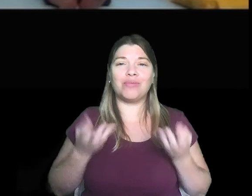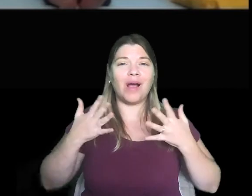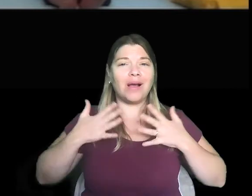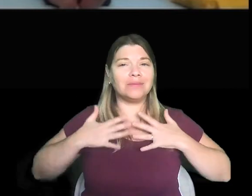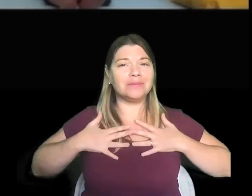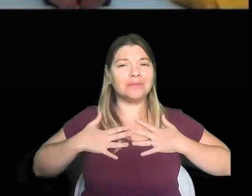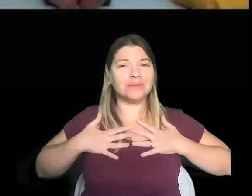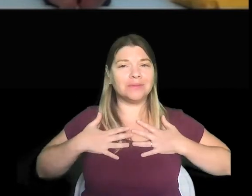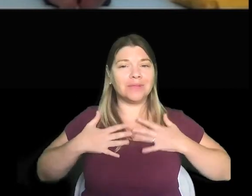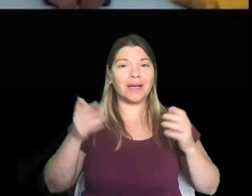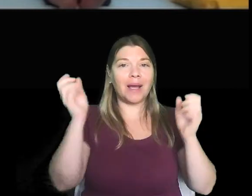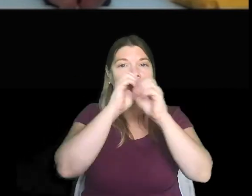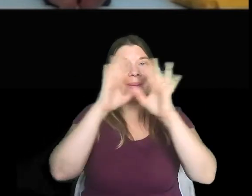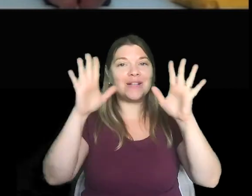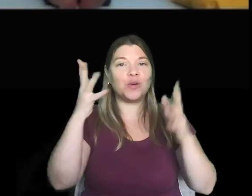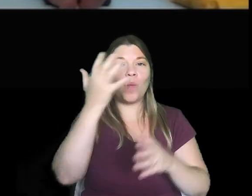Can you imagine it spreading?